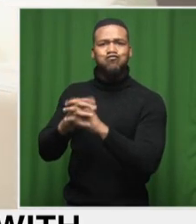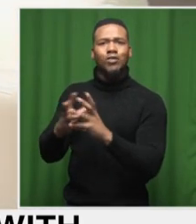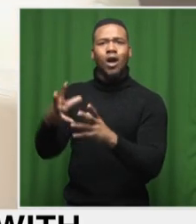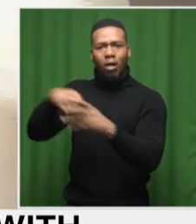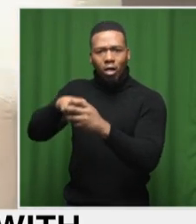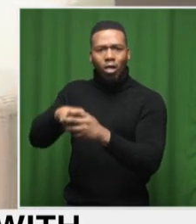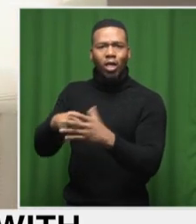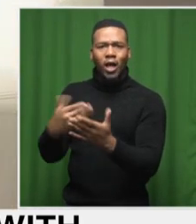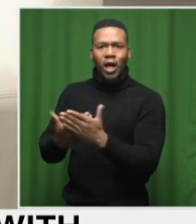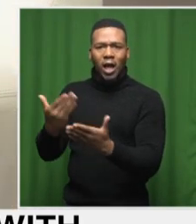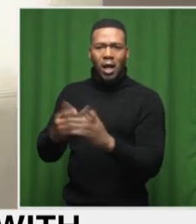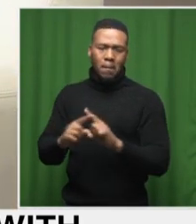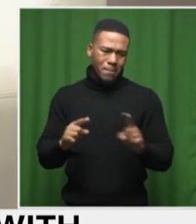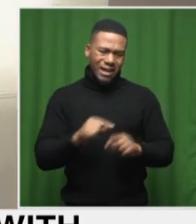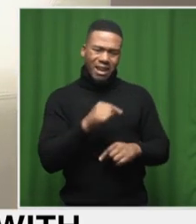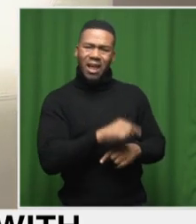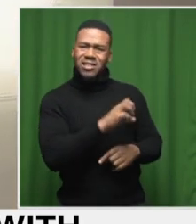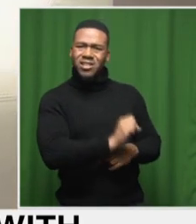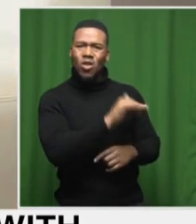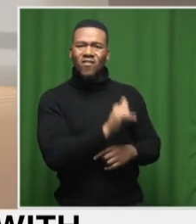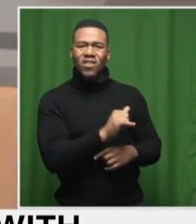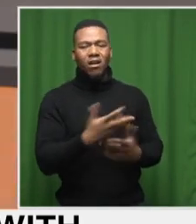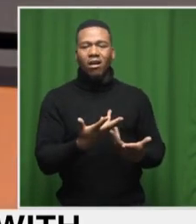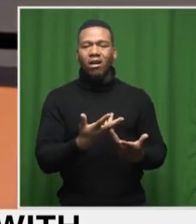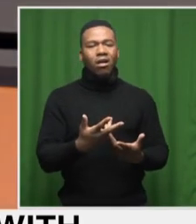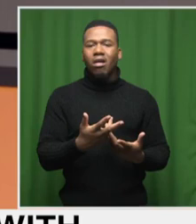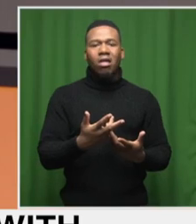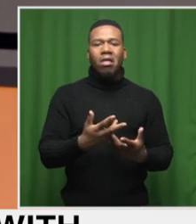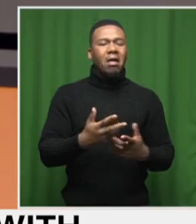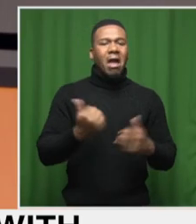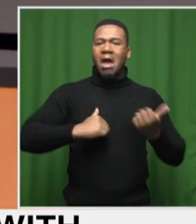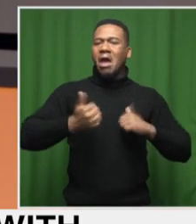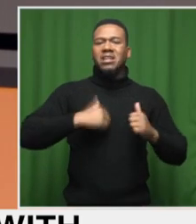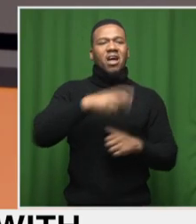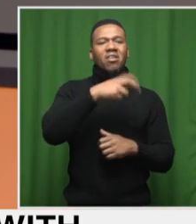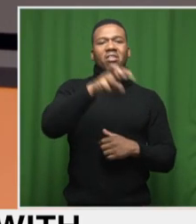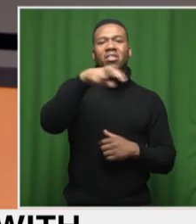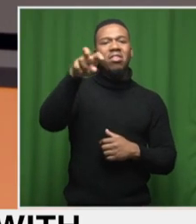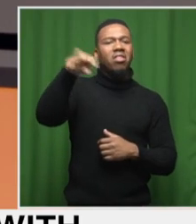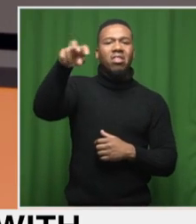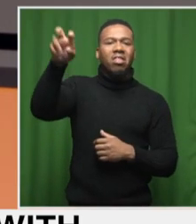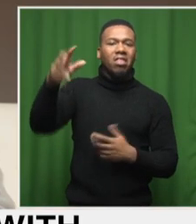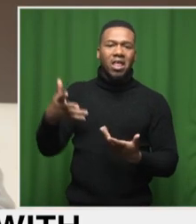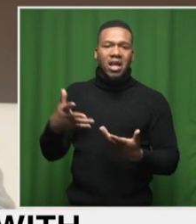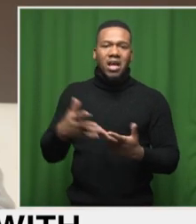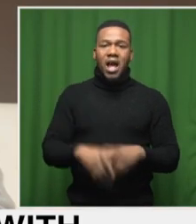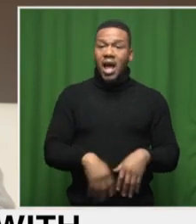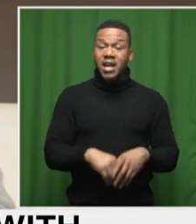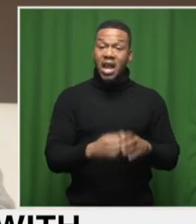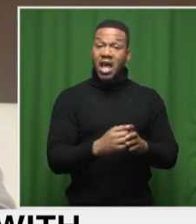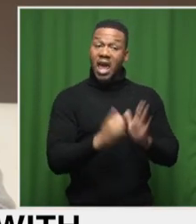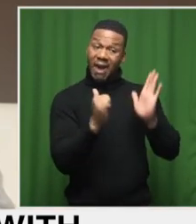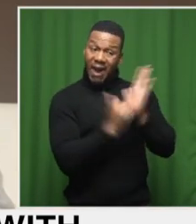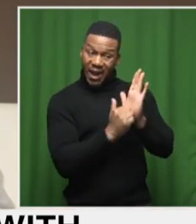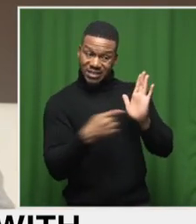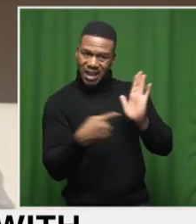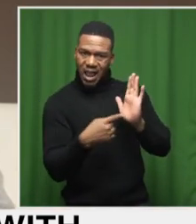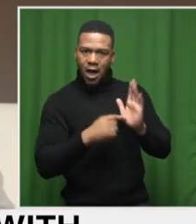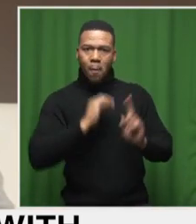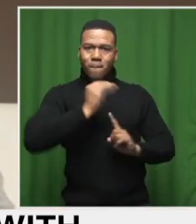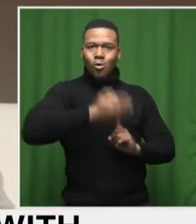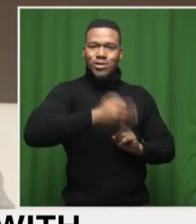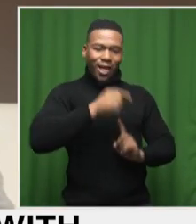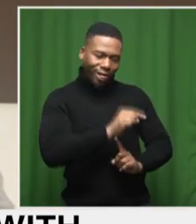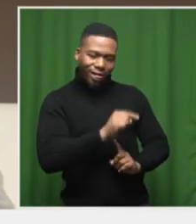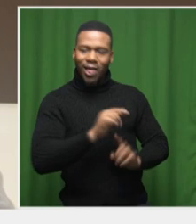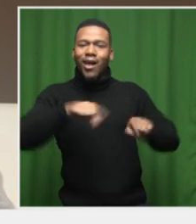flooded mostly by freelancers. And as you know, freelancers are not protected by the Labor Relations Act. That's perfectly put. That is the primary difference